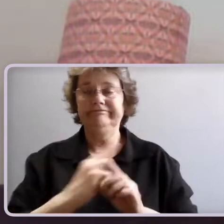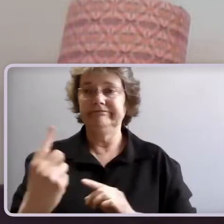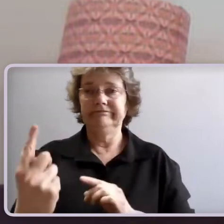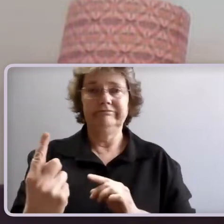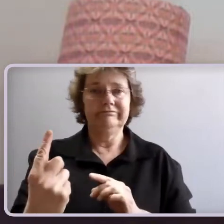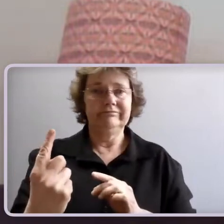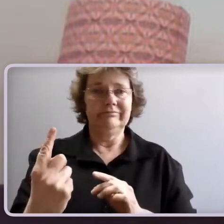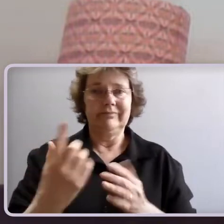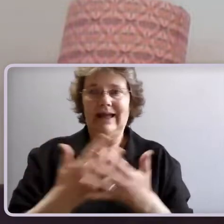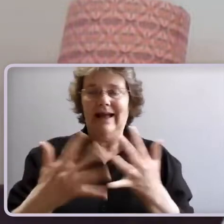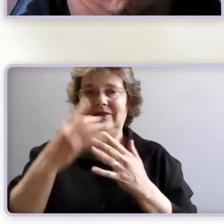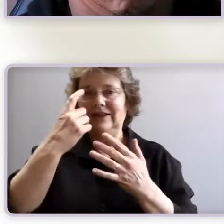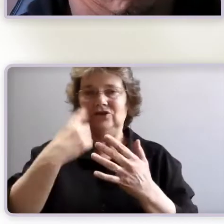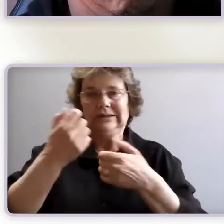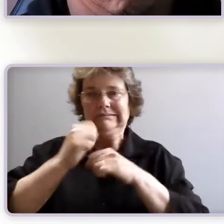prisons.